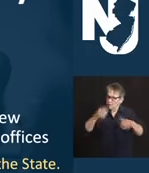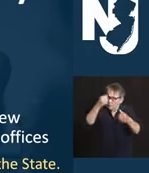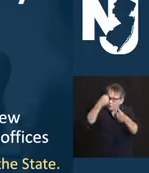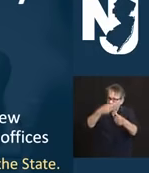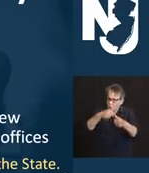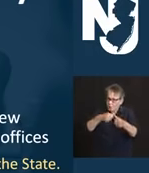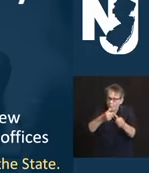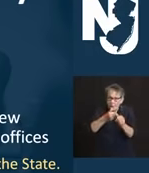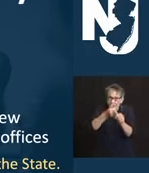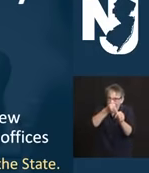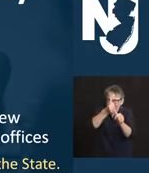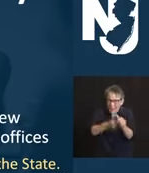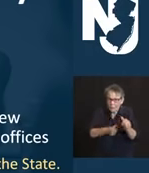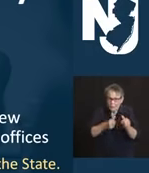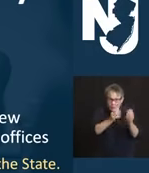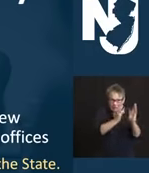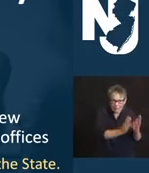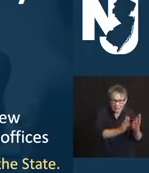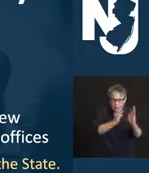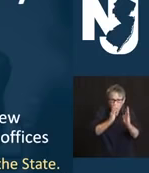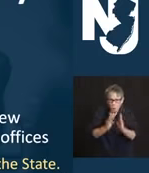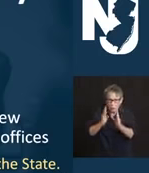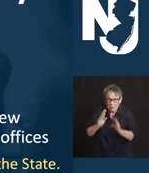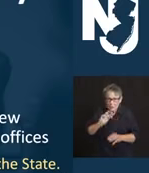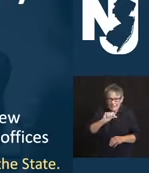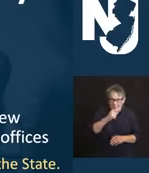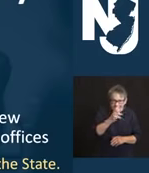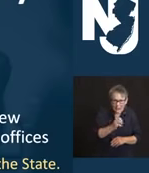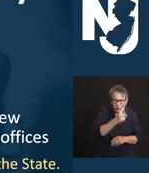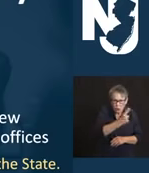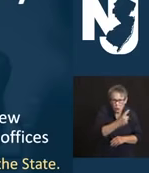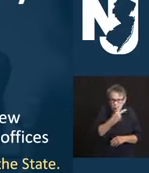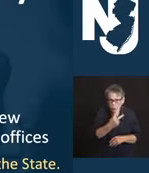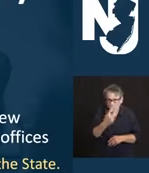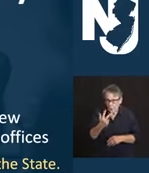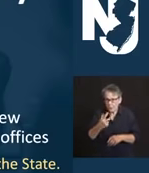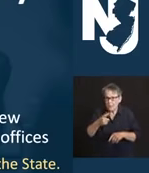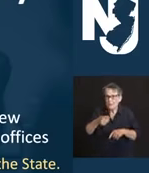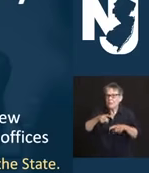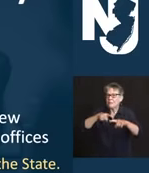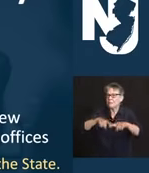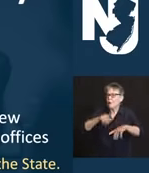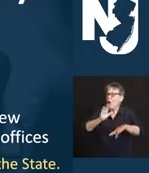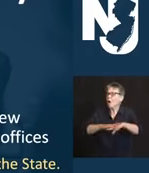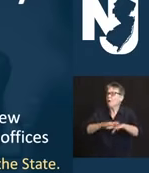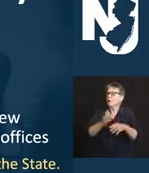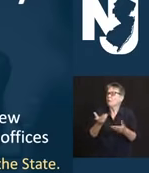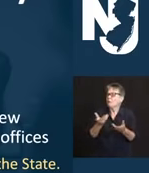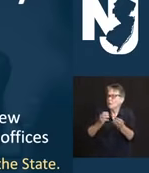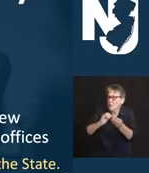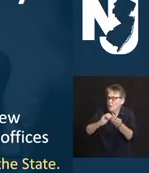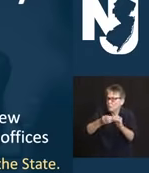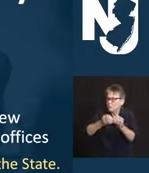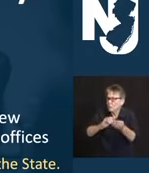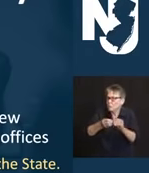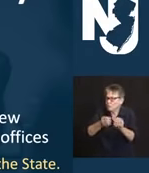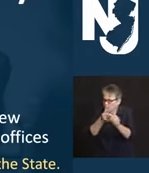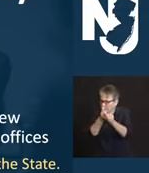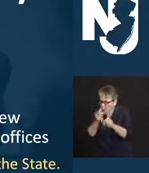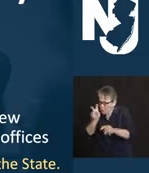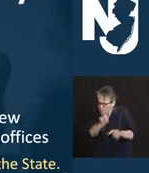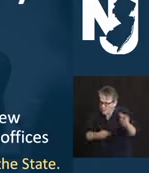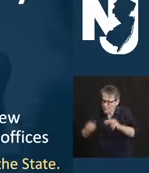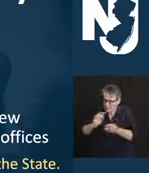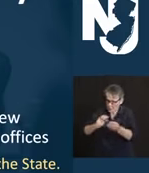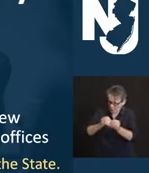dates. We are entering this stage with strong public health protocols in place, which, if followed, mean that our residents can have confidence